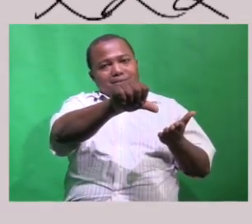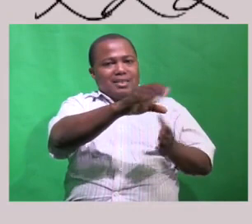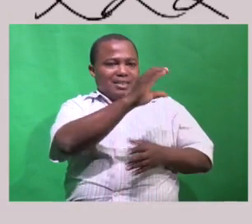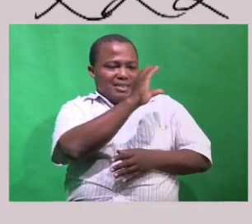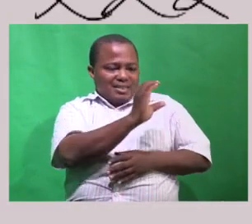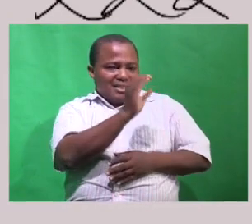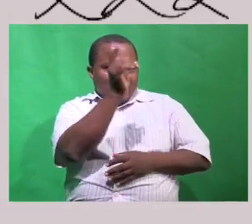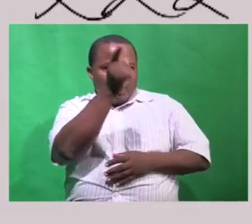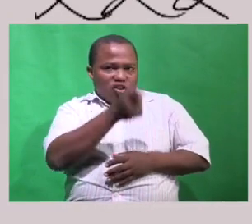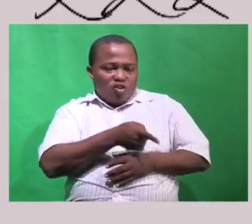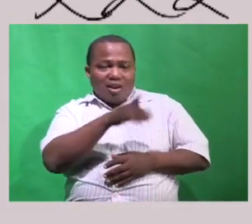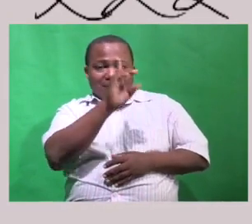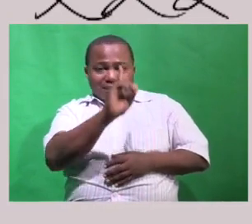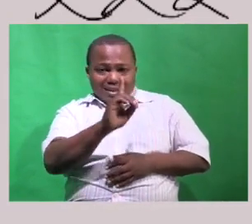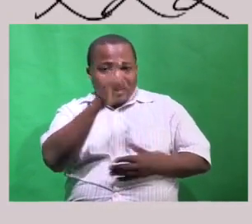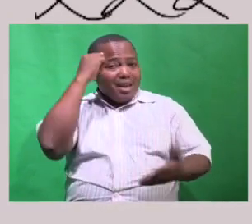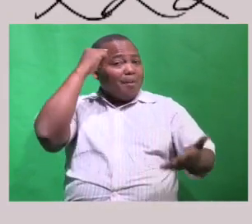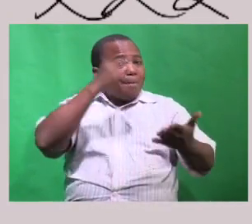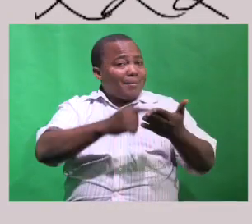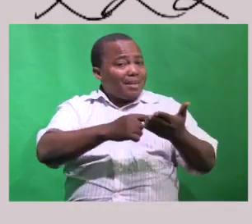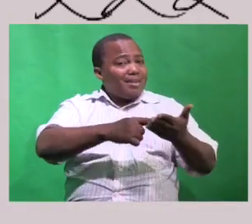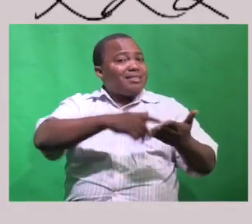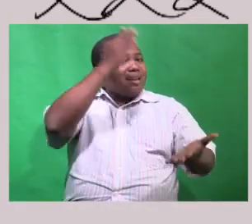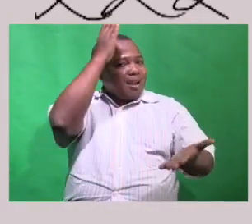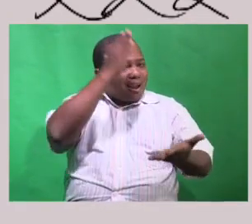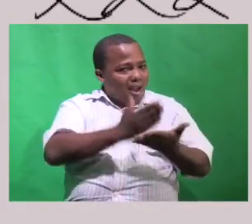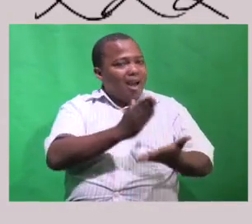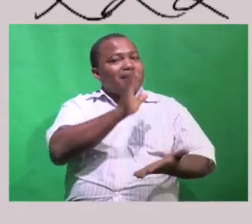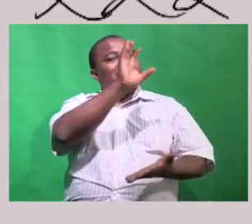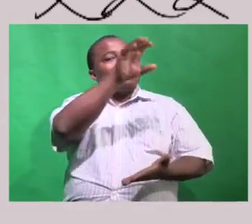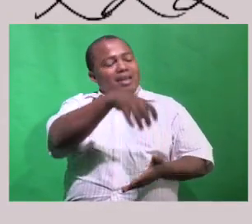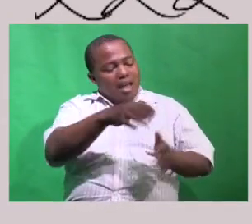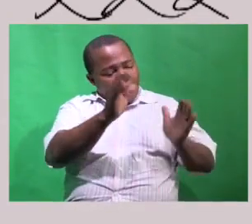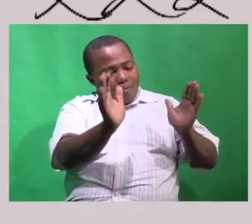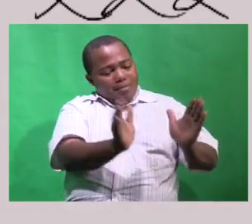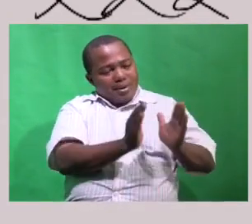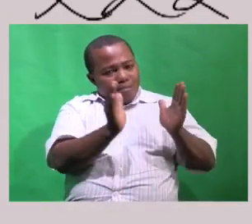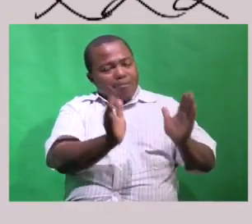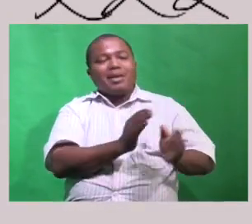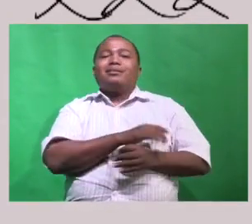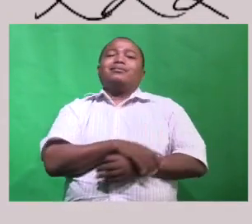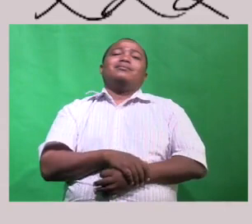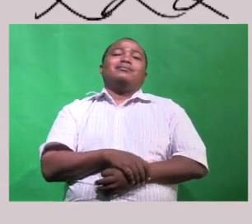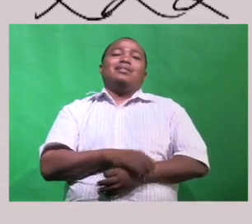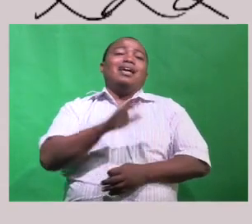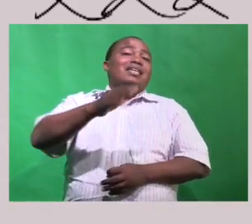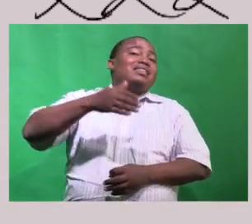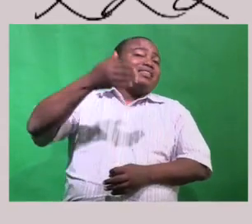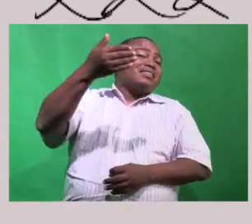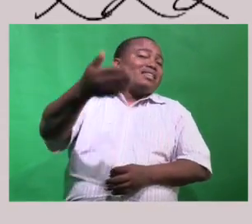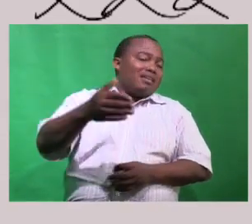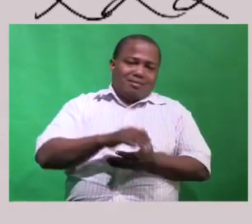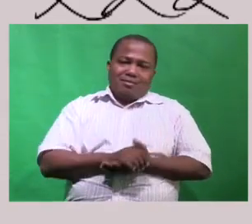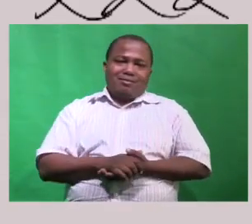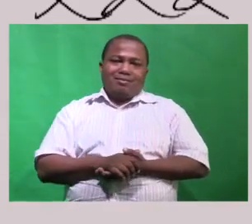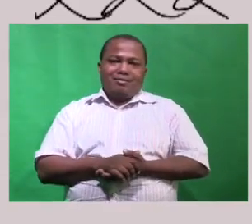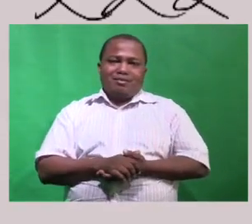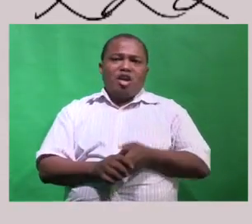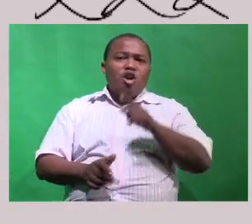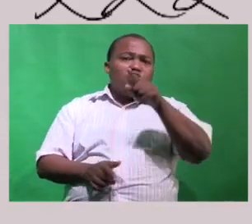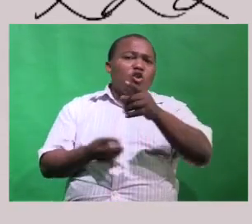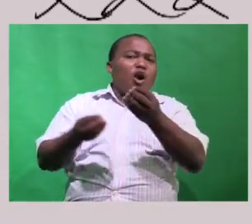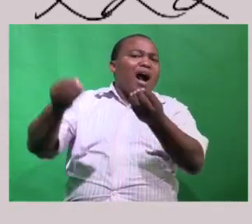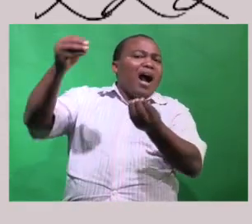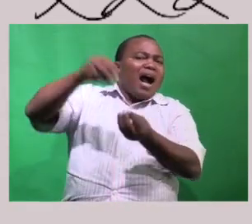CD, it means current year prepaid. Then you add